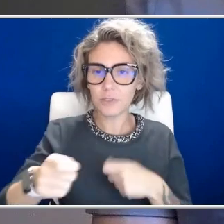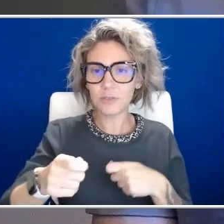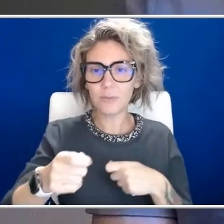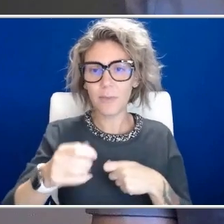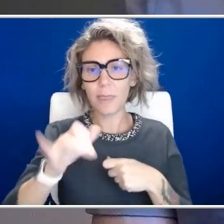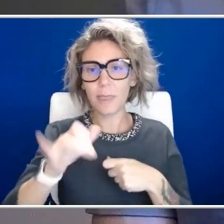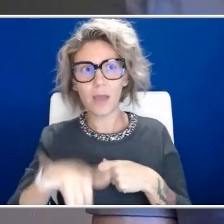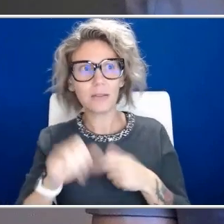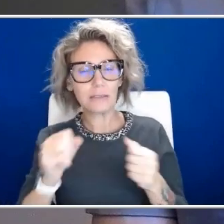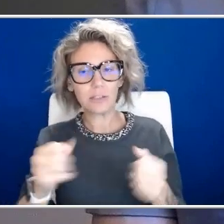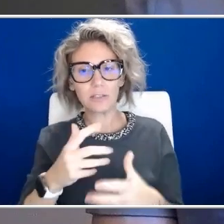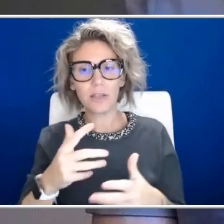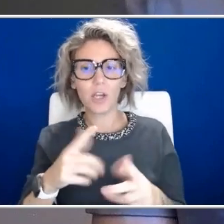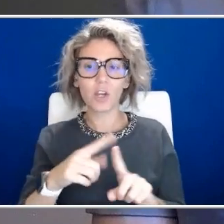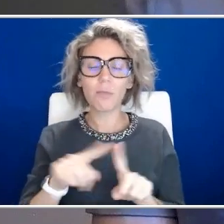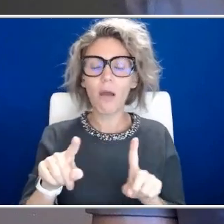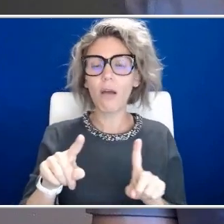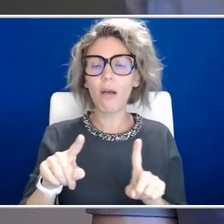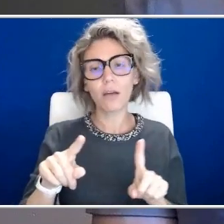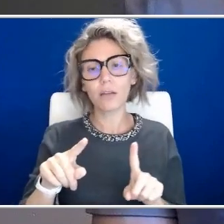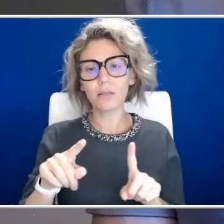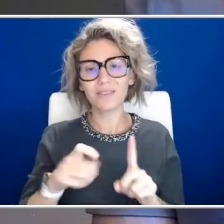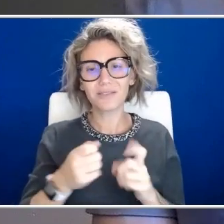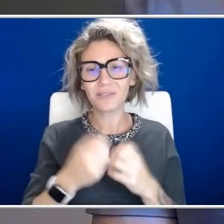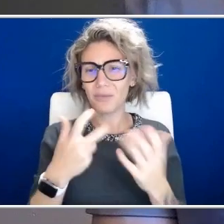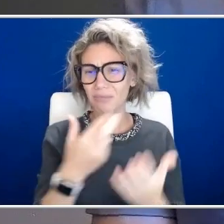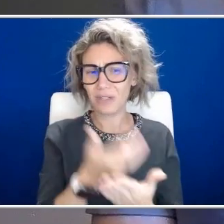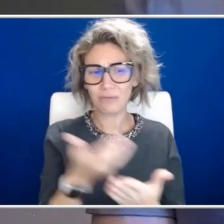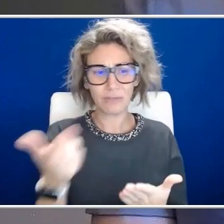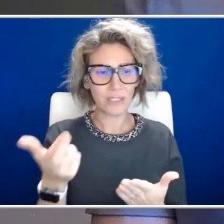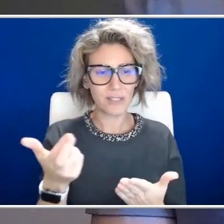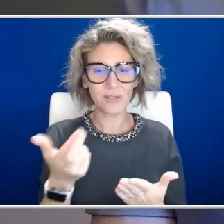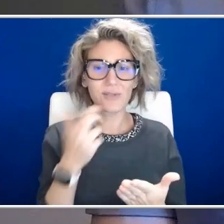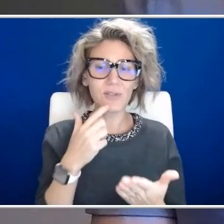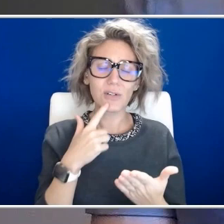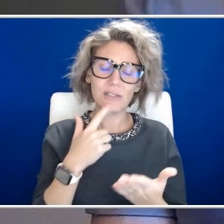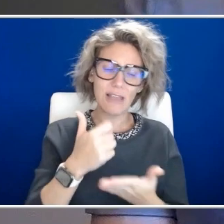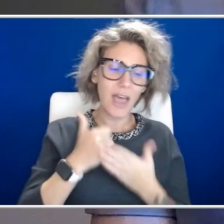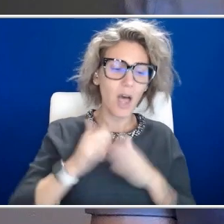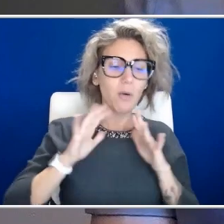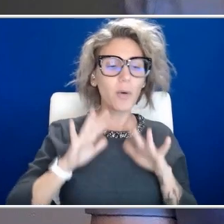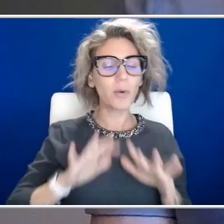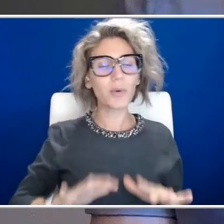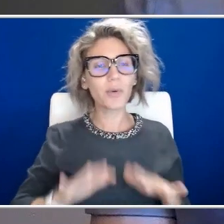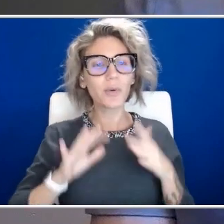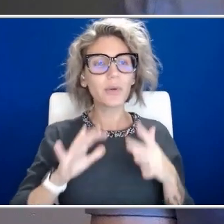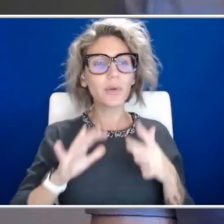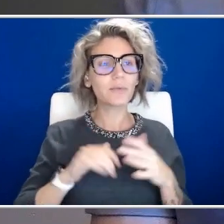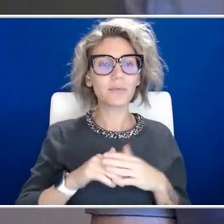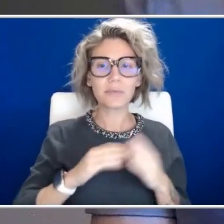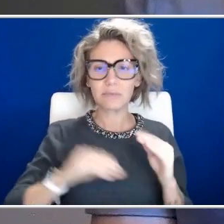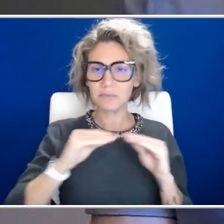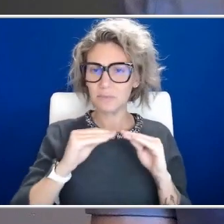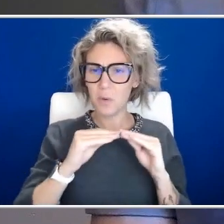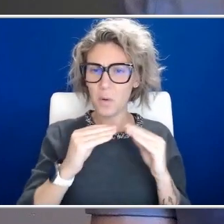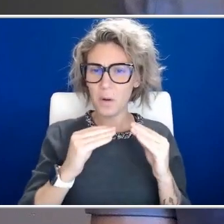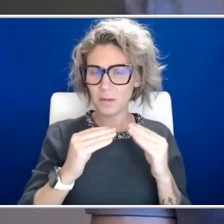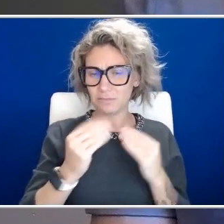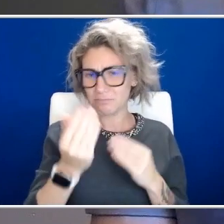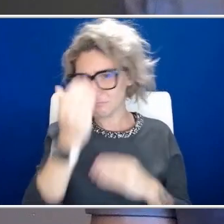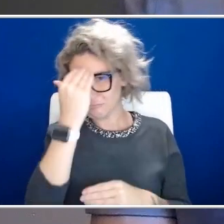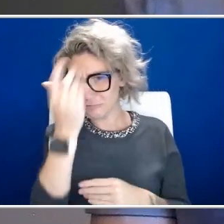daunting. But there's so many resources out there that helped ease my mind, and once I knew more about it, it